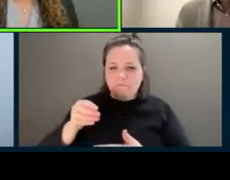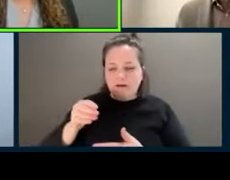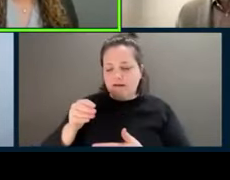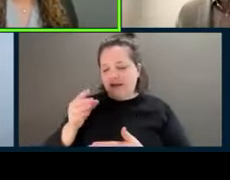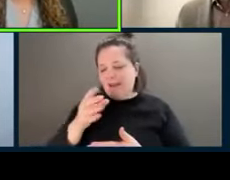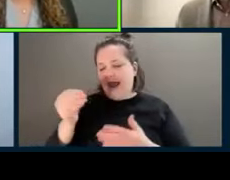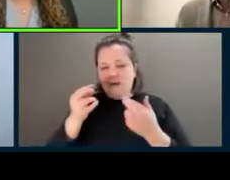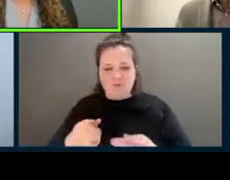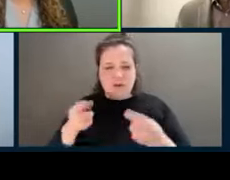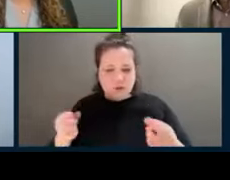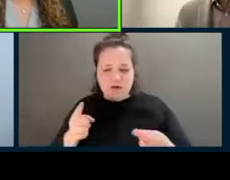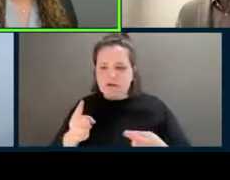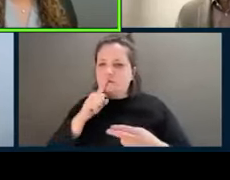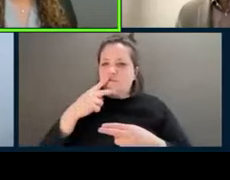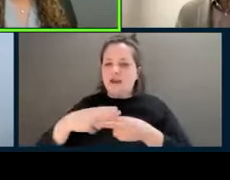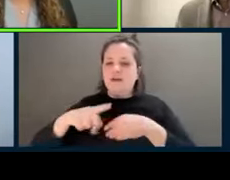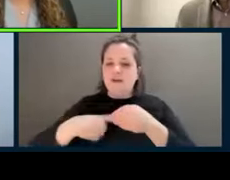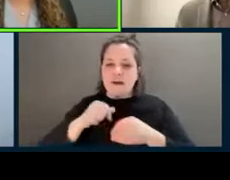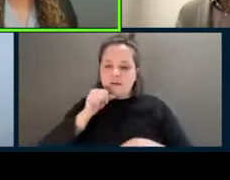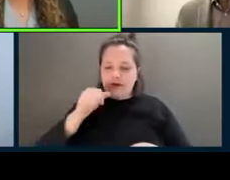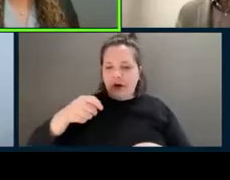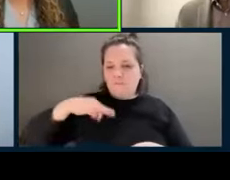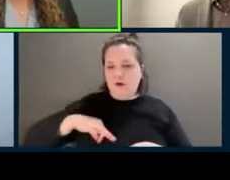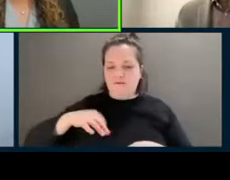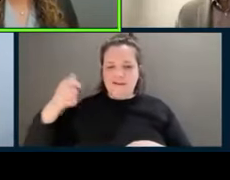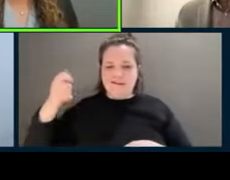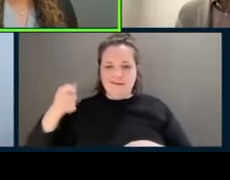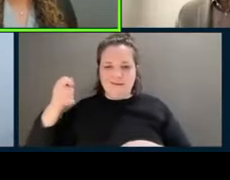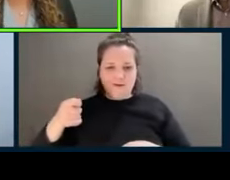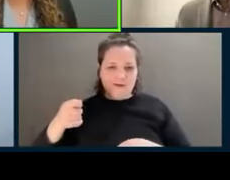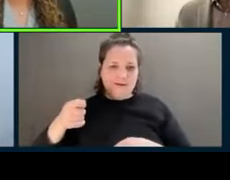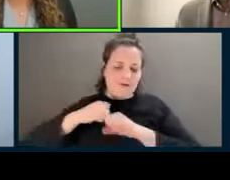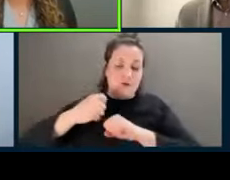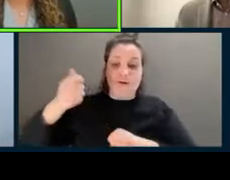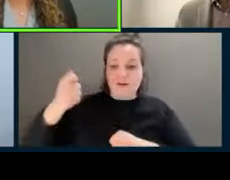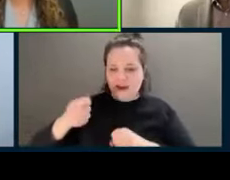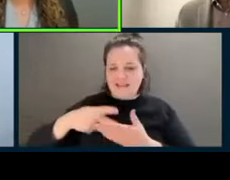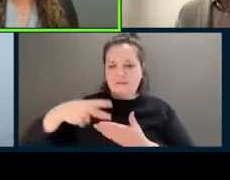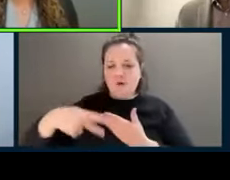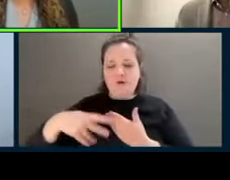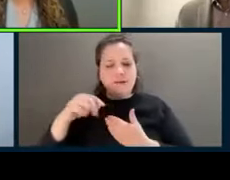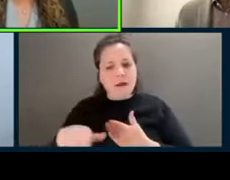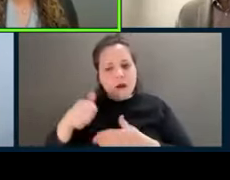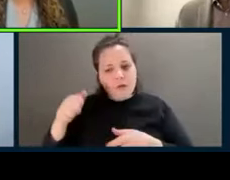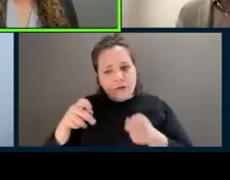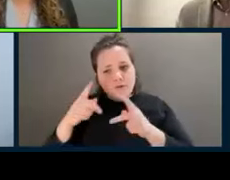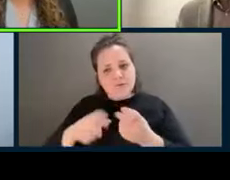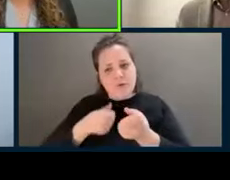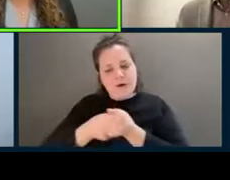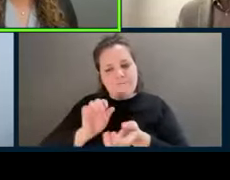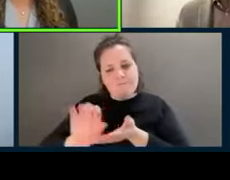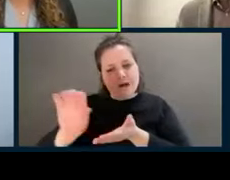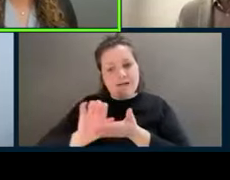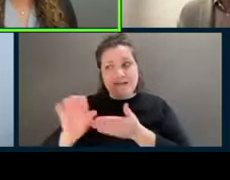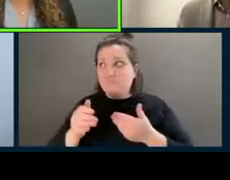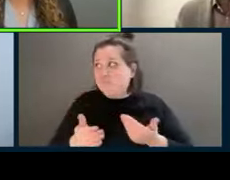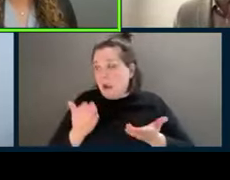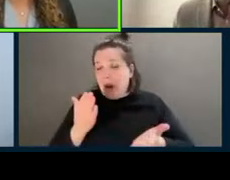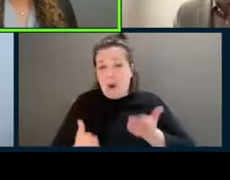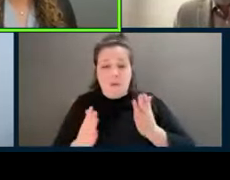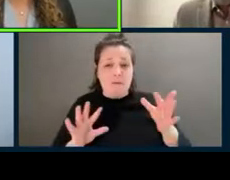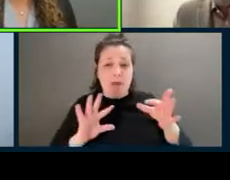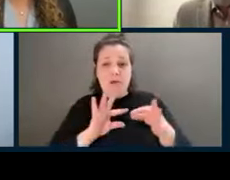grant opportunities you mentioned, like the nonprofit security grants programming and other opportunities for funding, even if it's building a regional coalition of